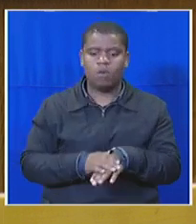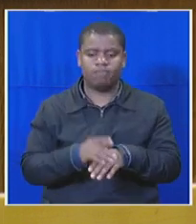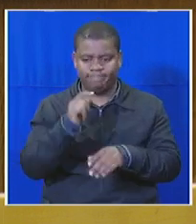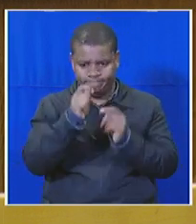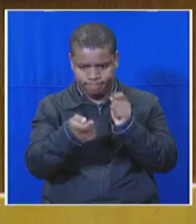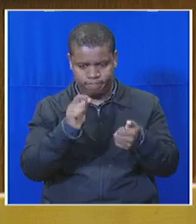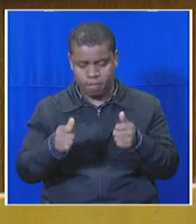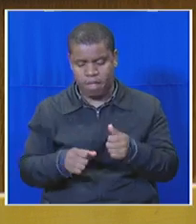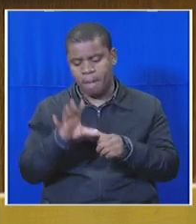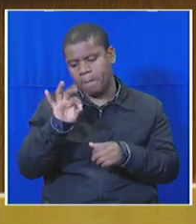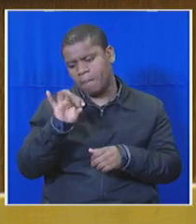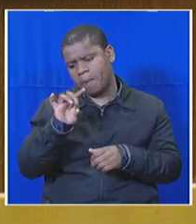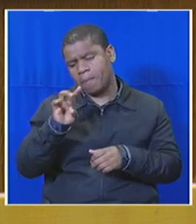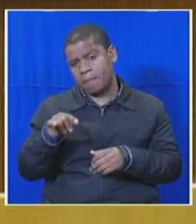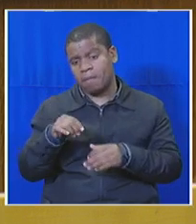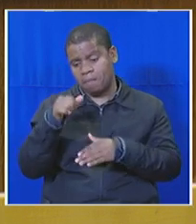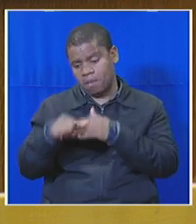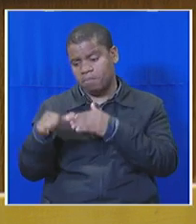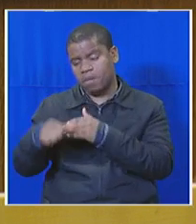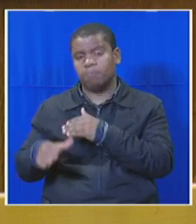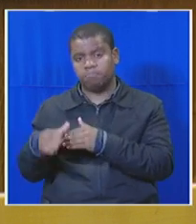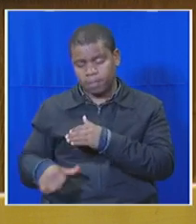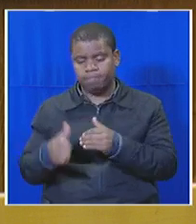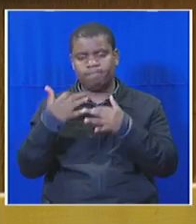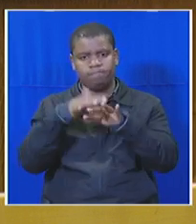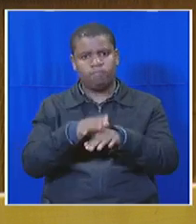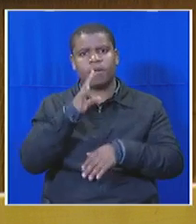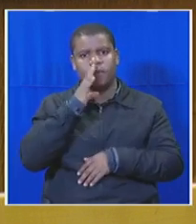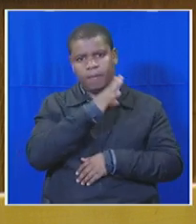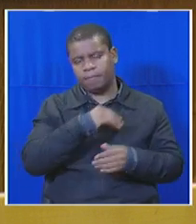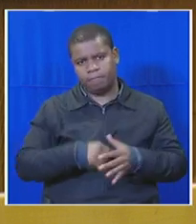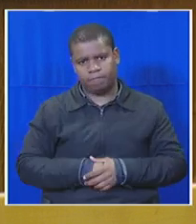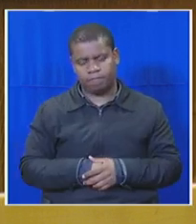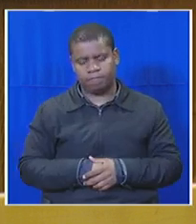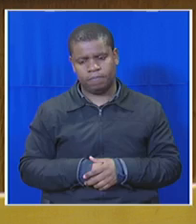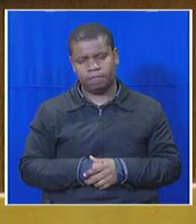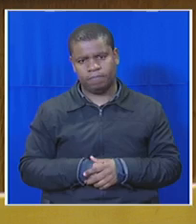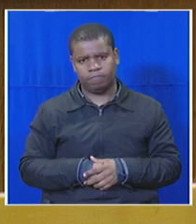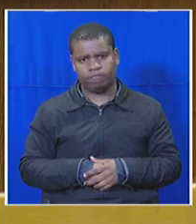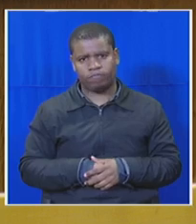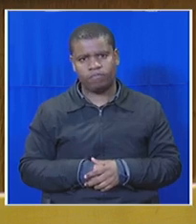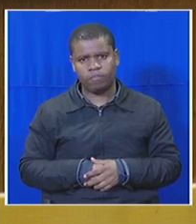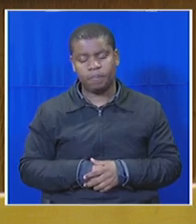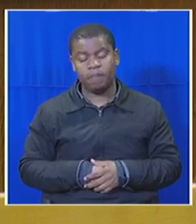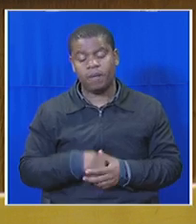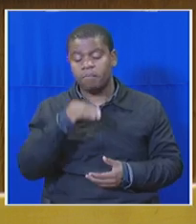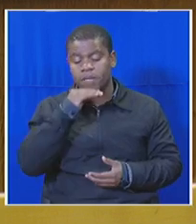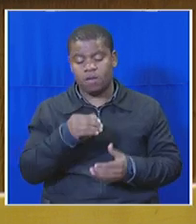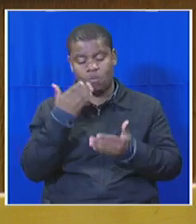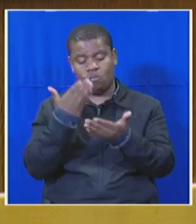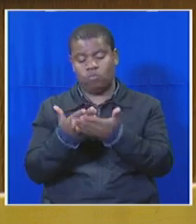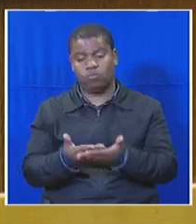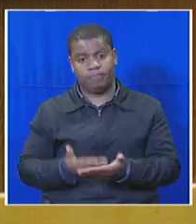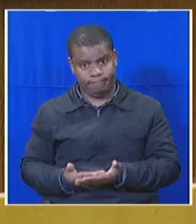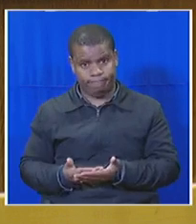monthly processing of transactions were not implemented diligently. Therefore, the committee recommends